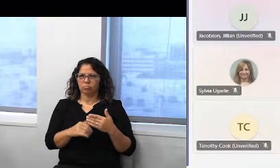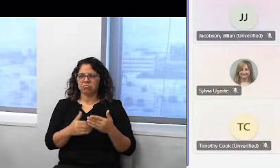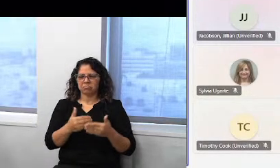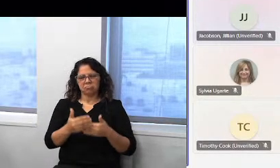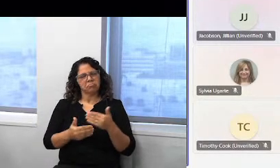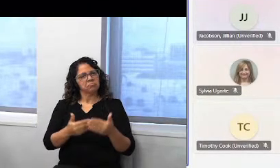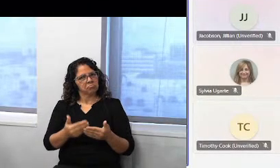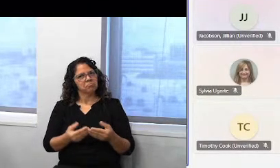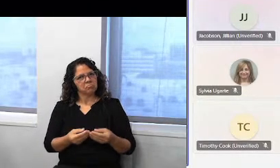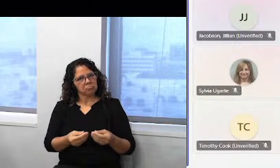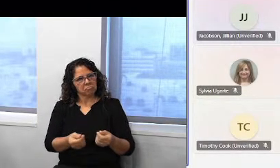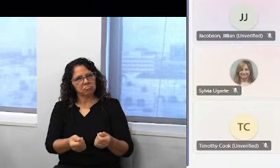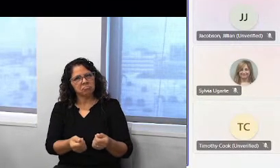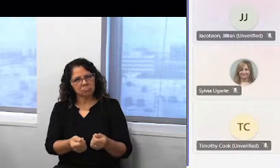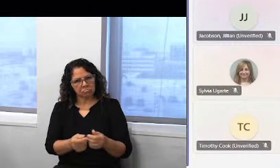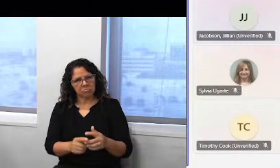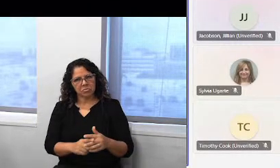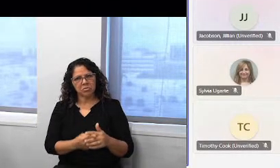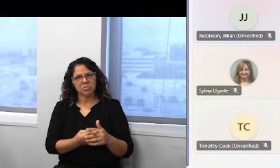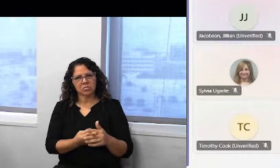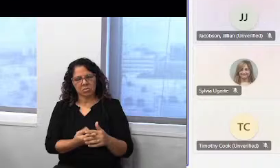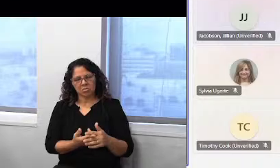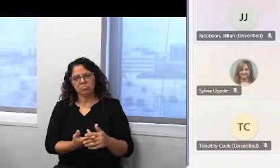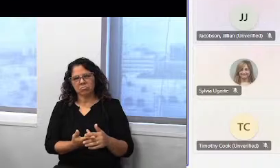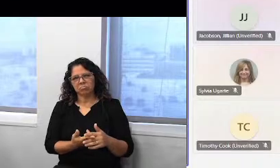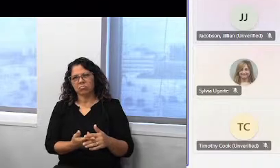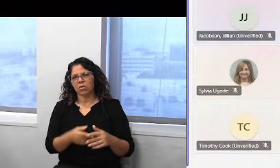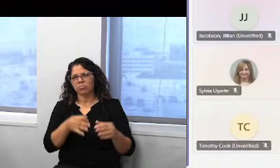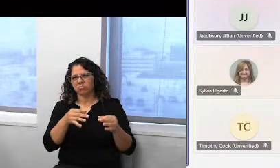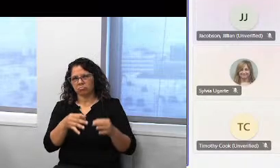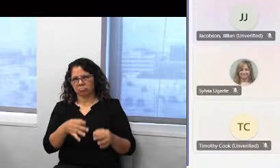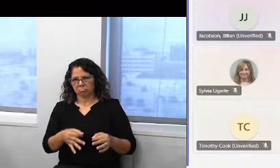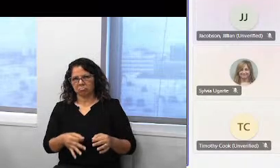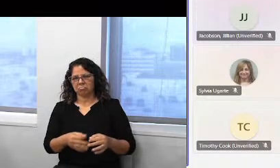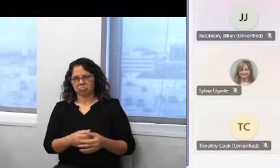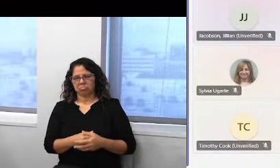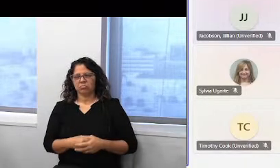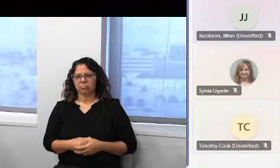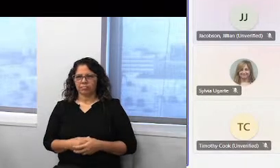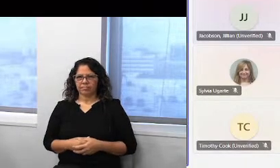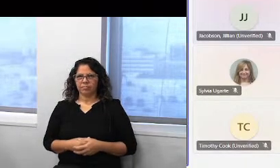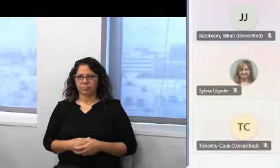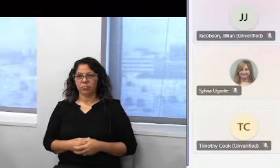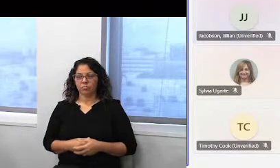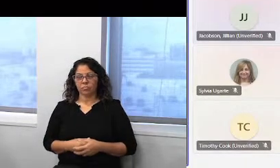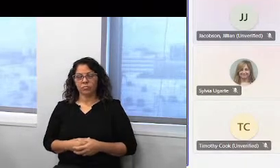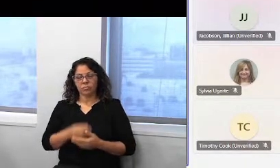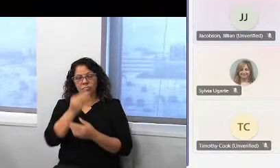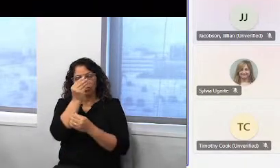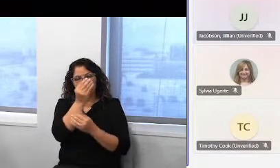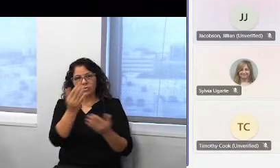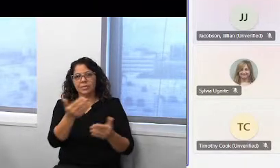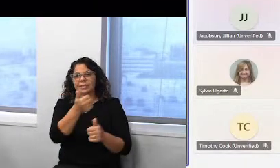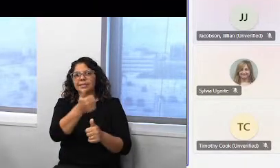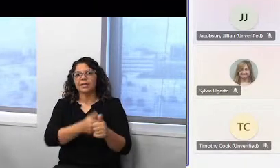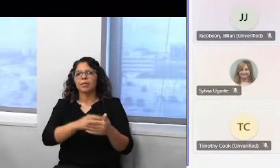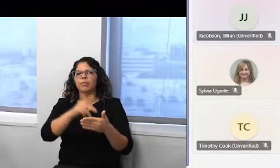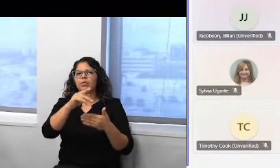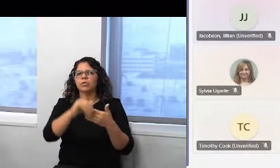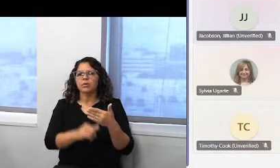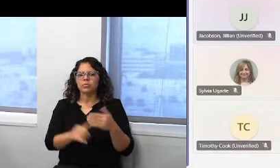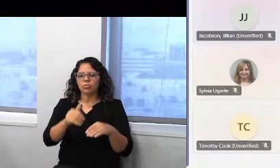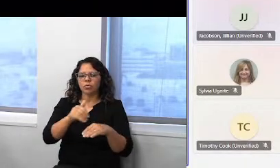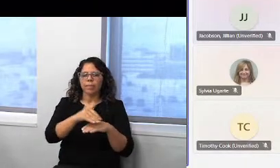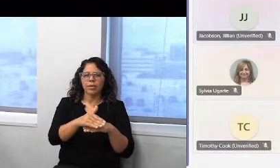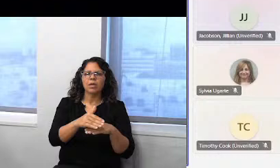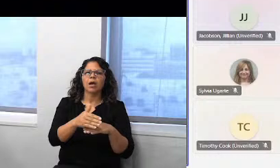details in regards to that phases. As you all were aware, every project gets submitted has to go through a review